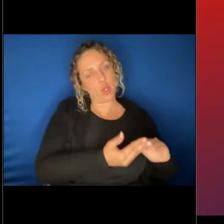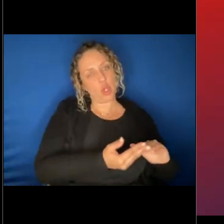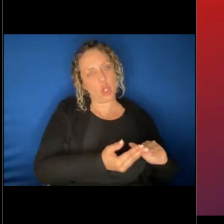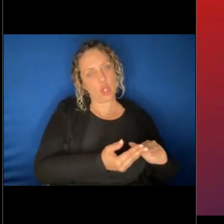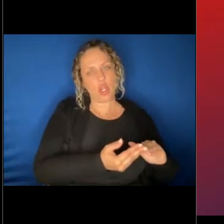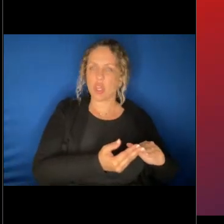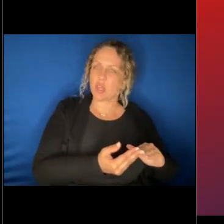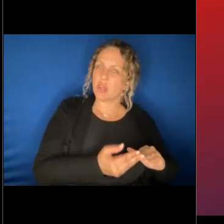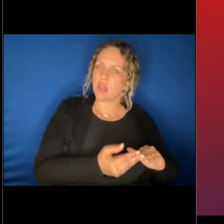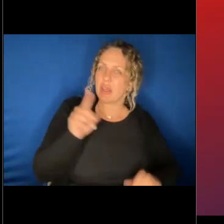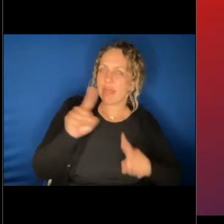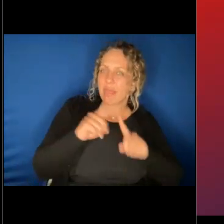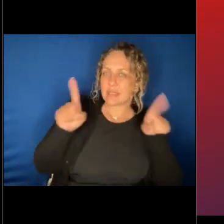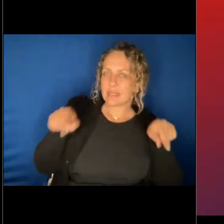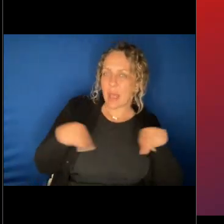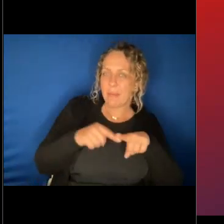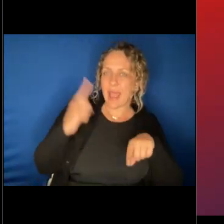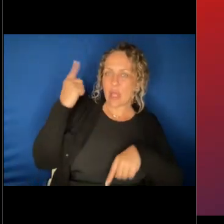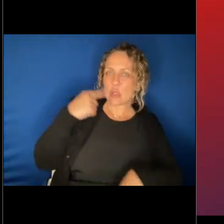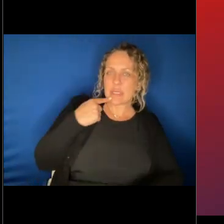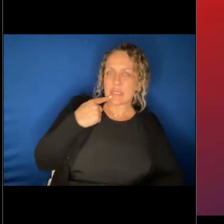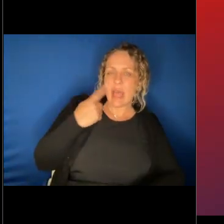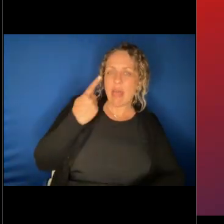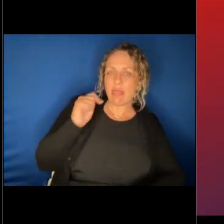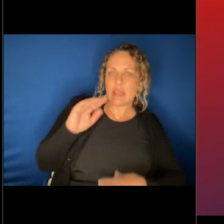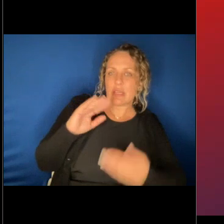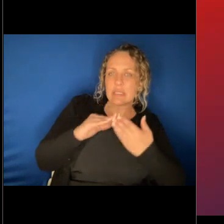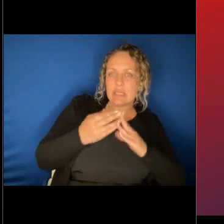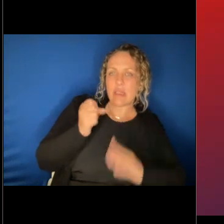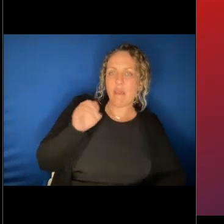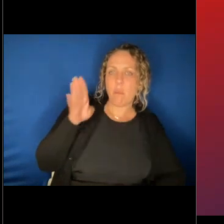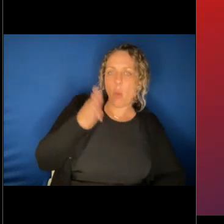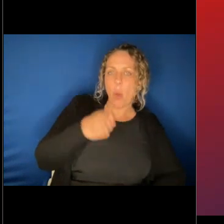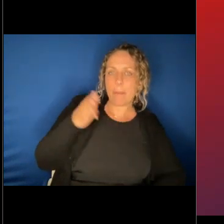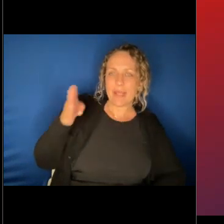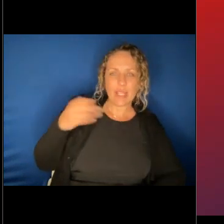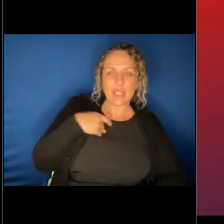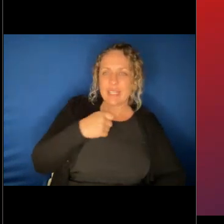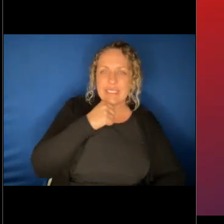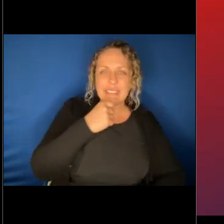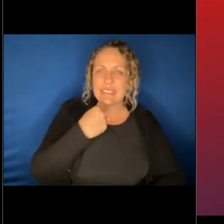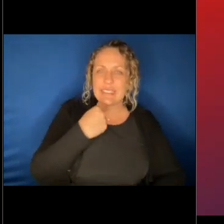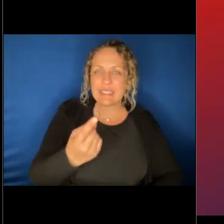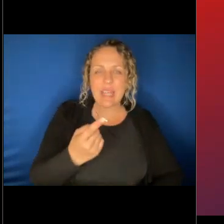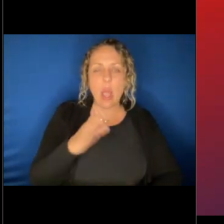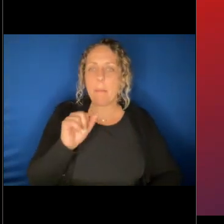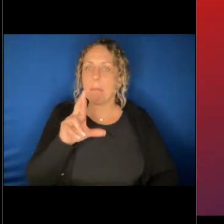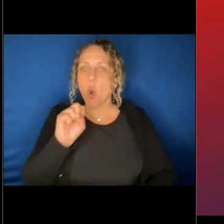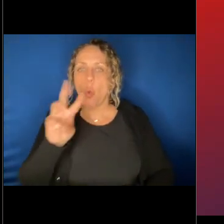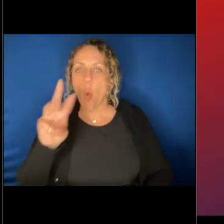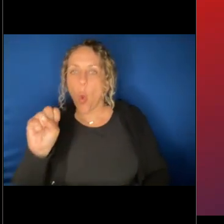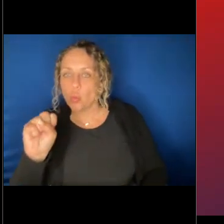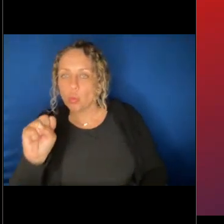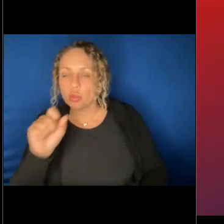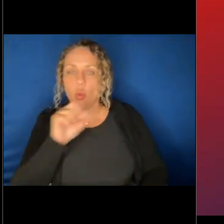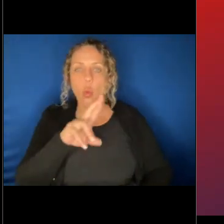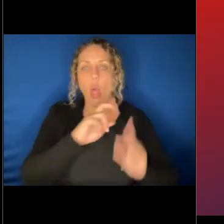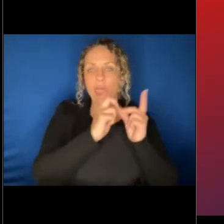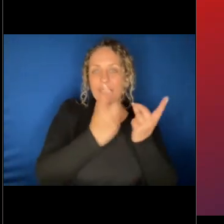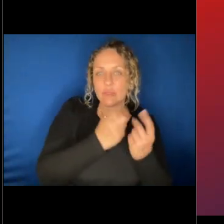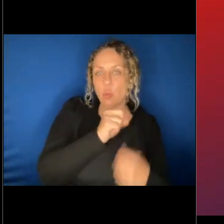Now that sign behind you says the city of Boynton Beach. It doesn't say the boroughs of Boynton Beach or the districts